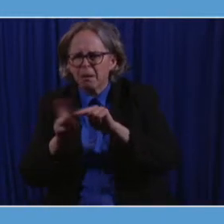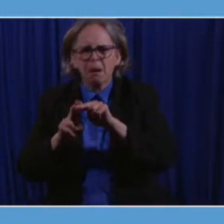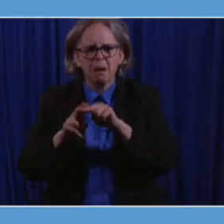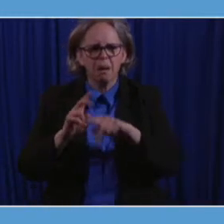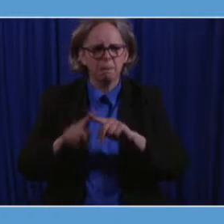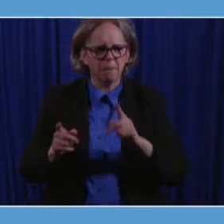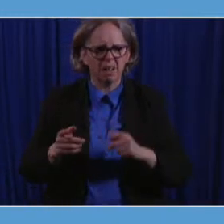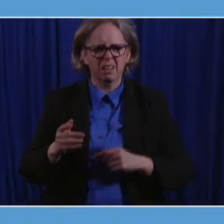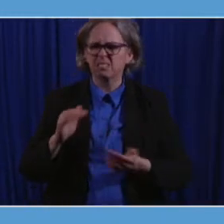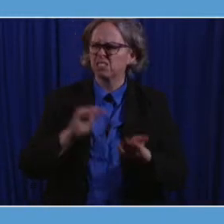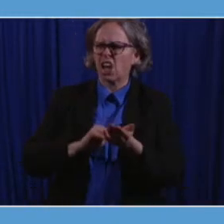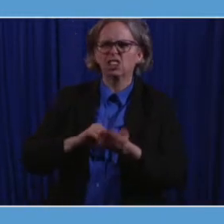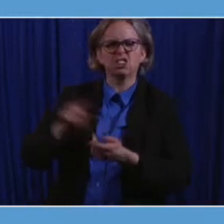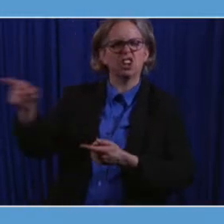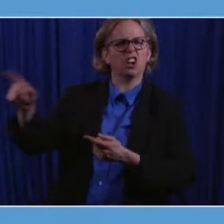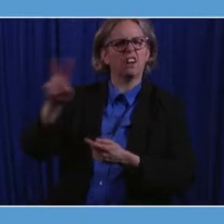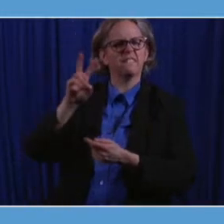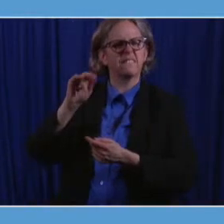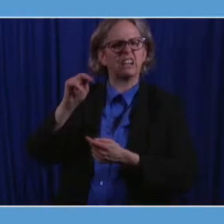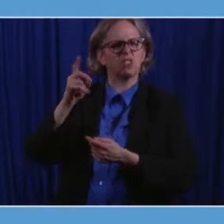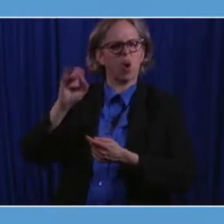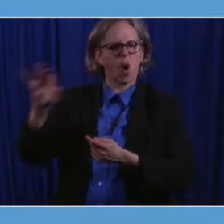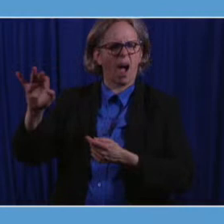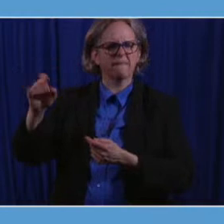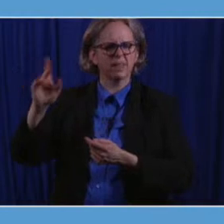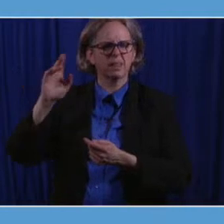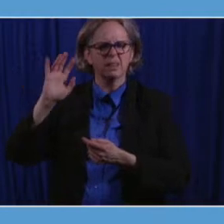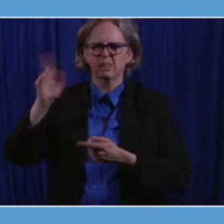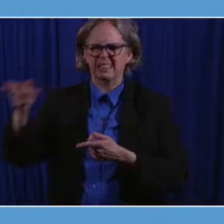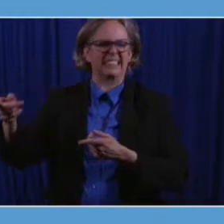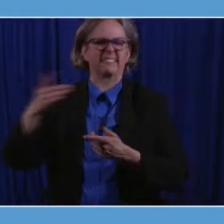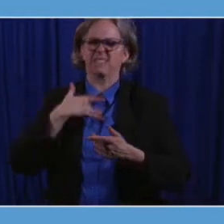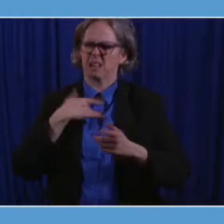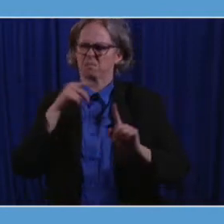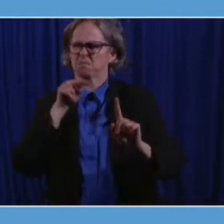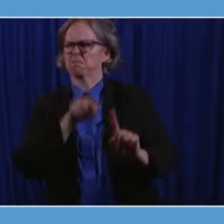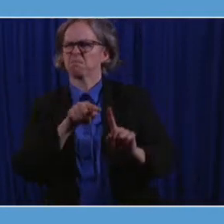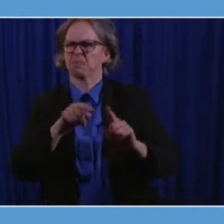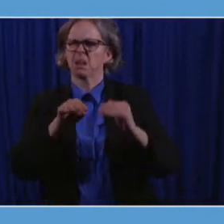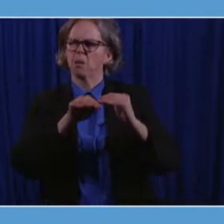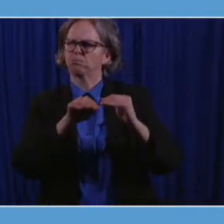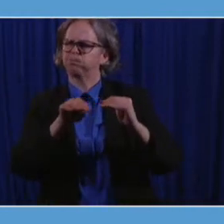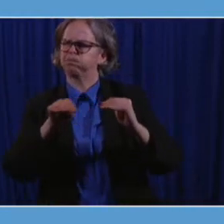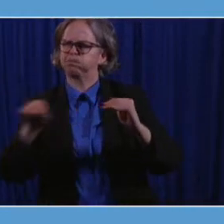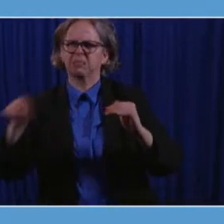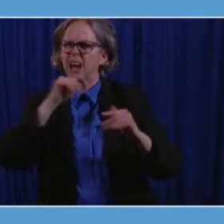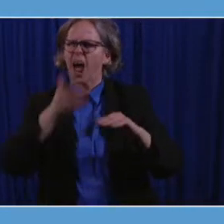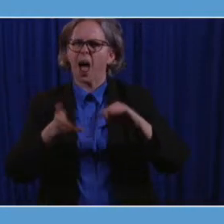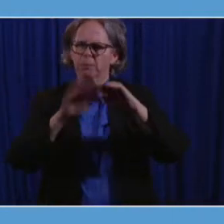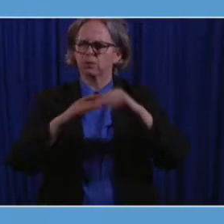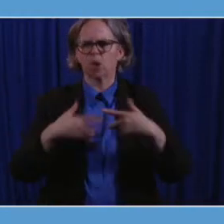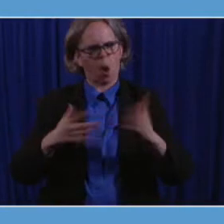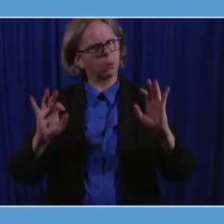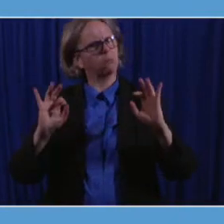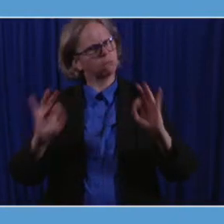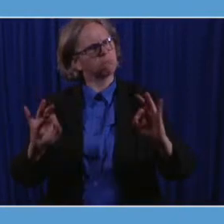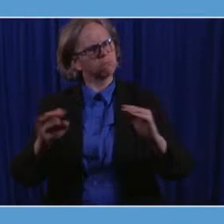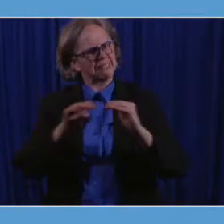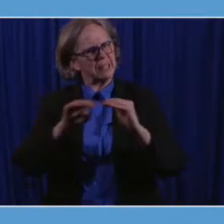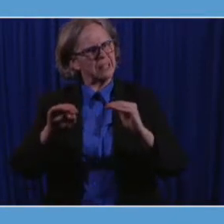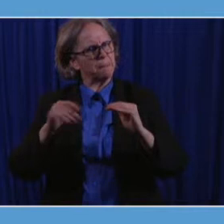way yet, and we hope that's not what happens. So a plateau, and that's where we are. So coming